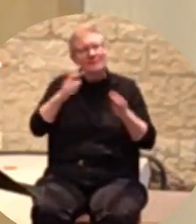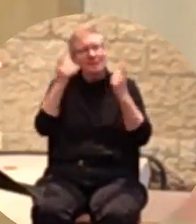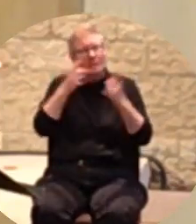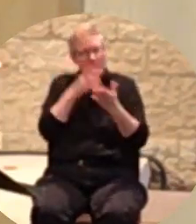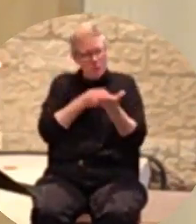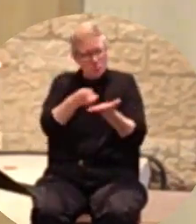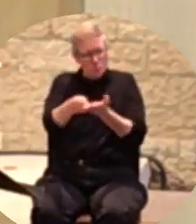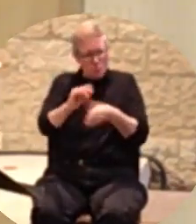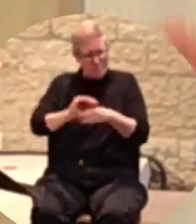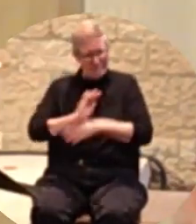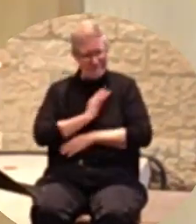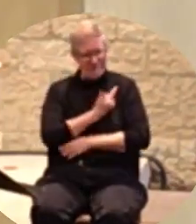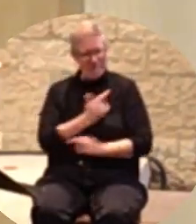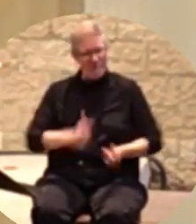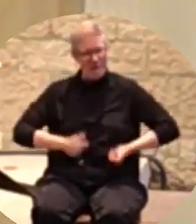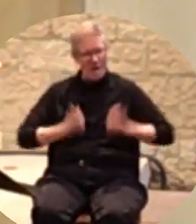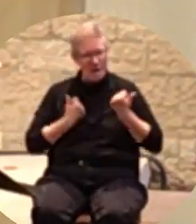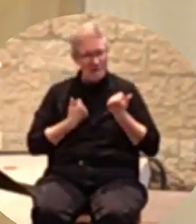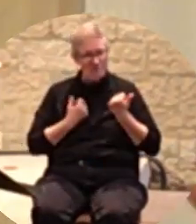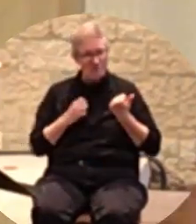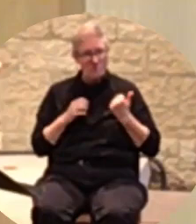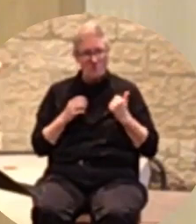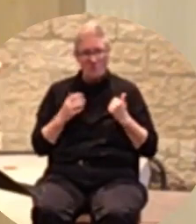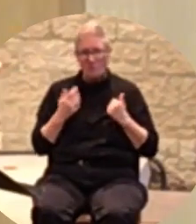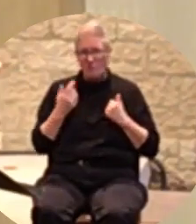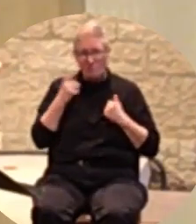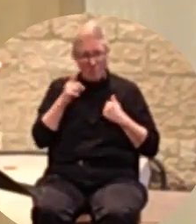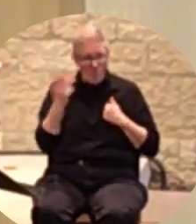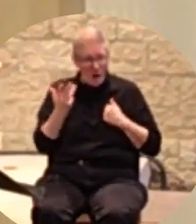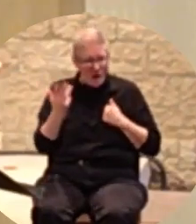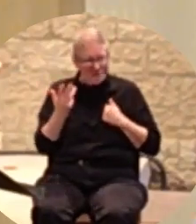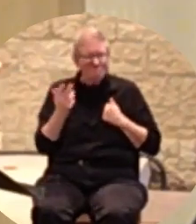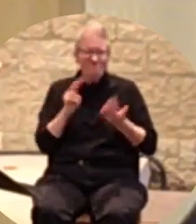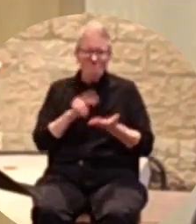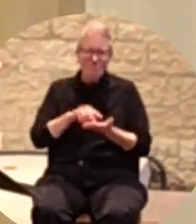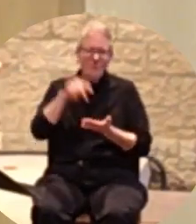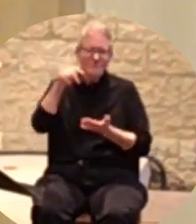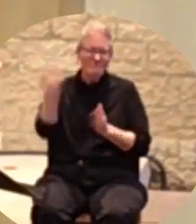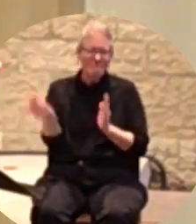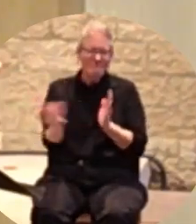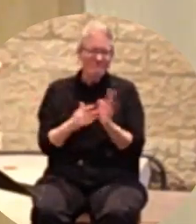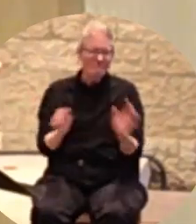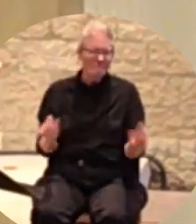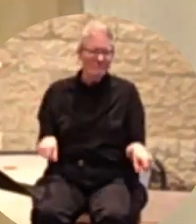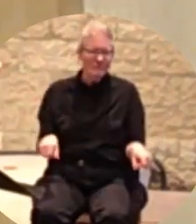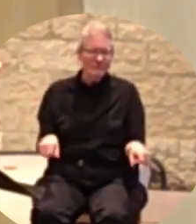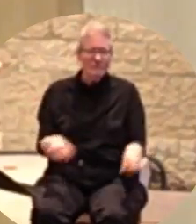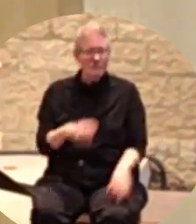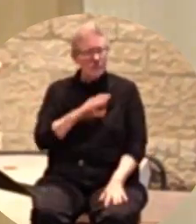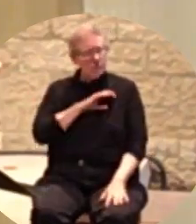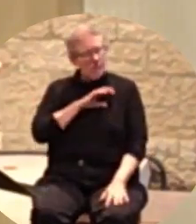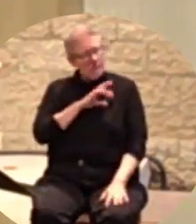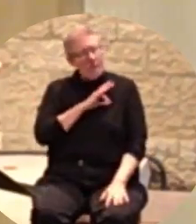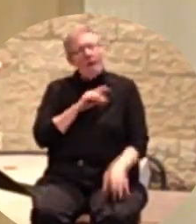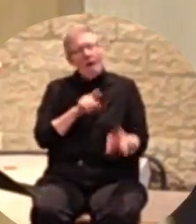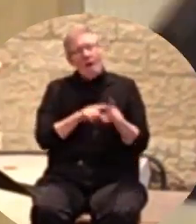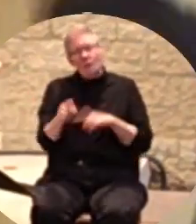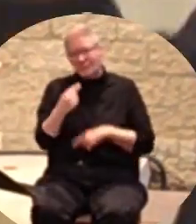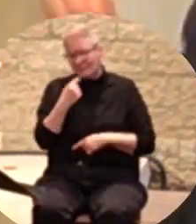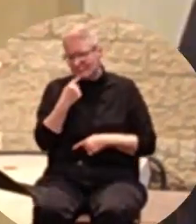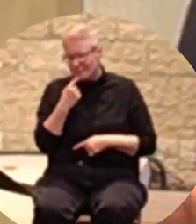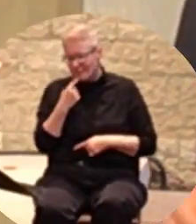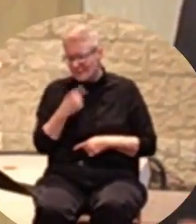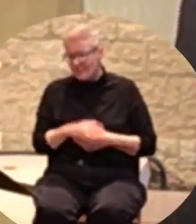we can resurrect again. Charles Fillmore, co-founder of our movement, also says, he says there's three phases